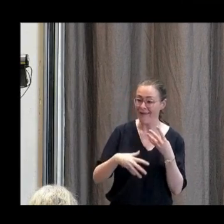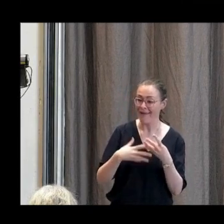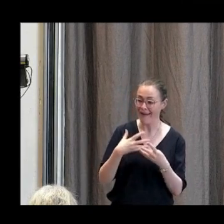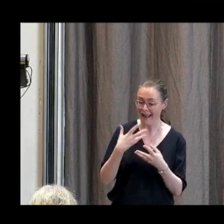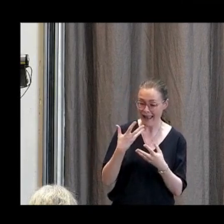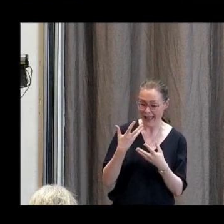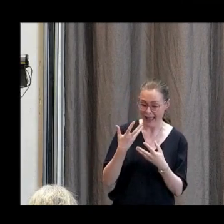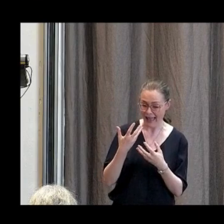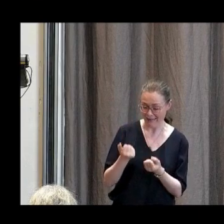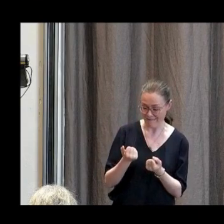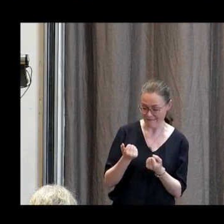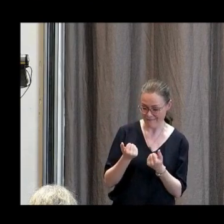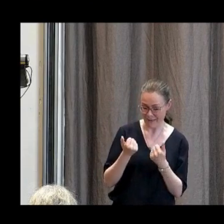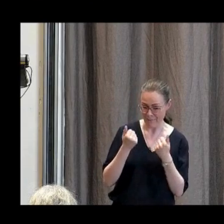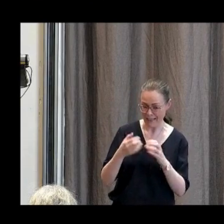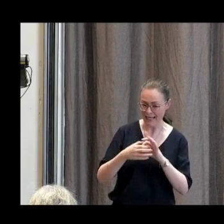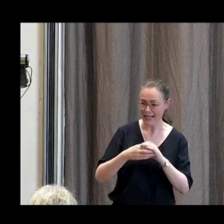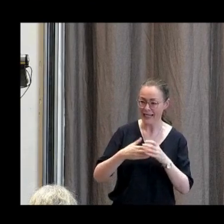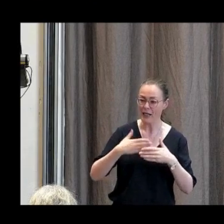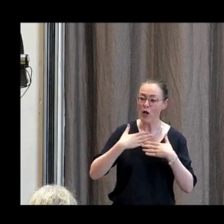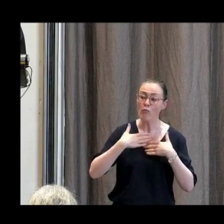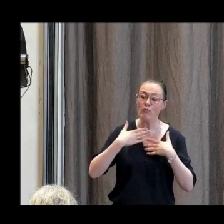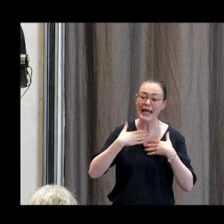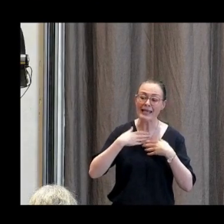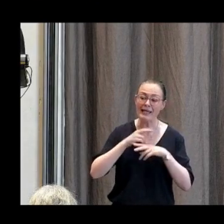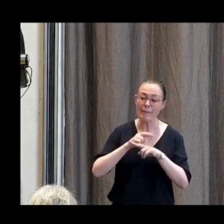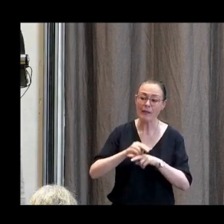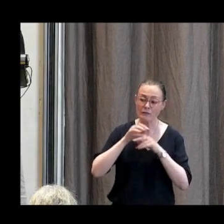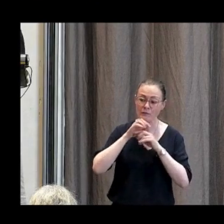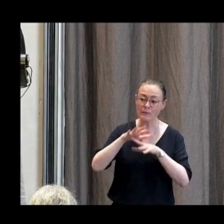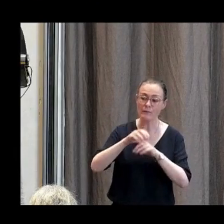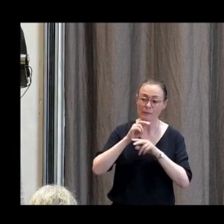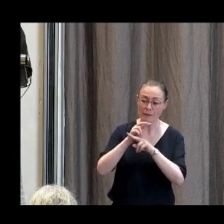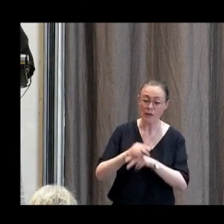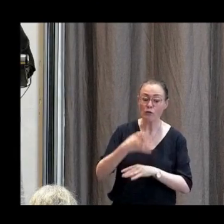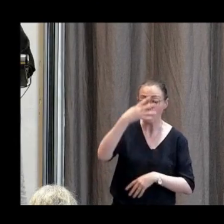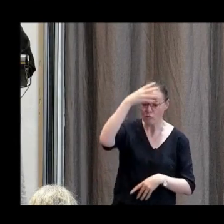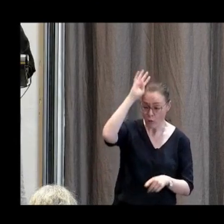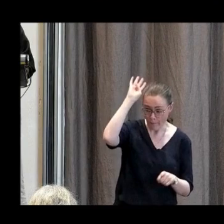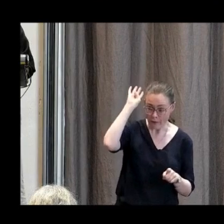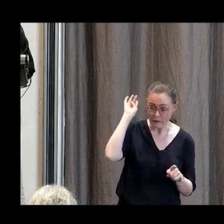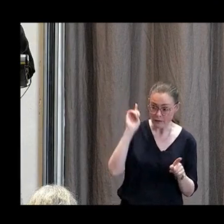capabilities in breath monitoring, actually. So Romans would have